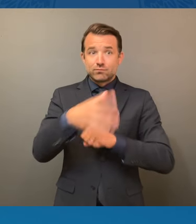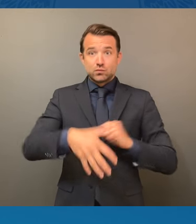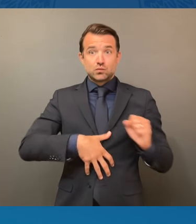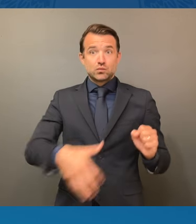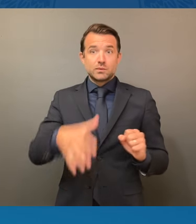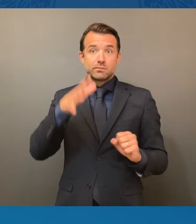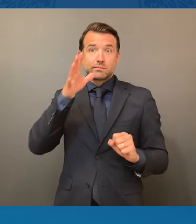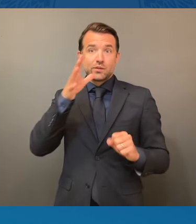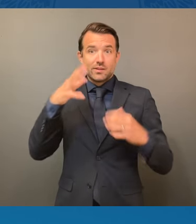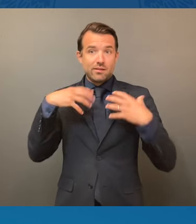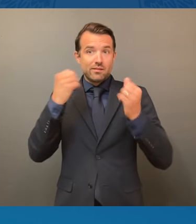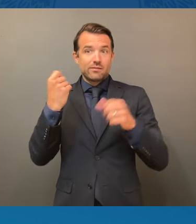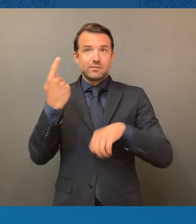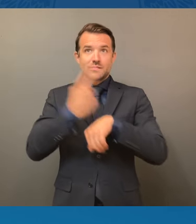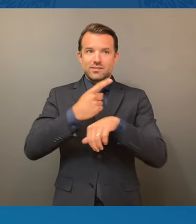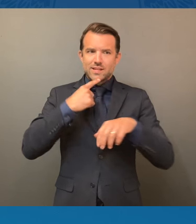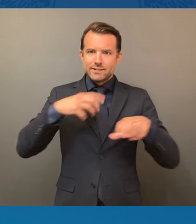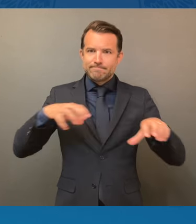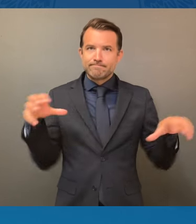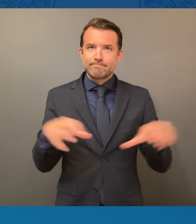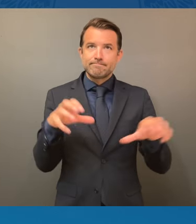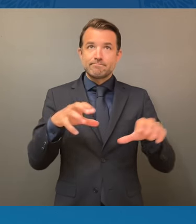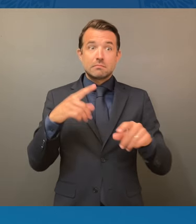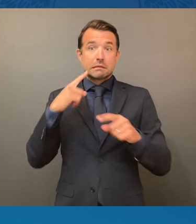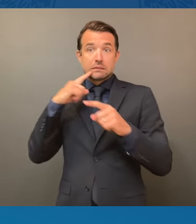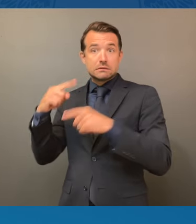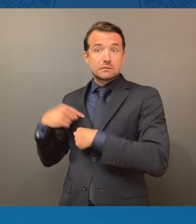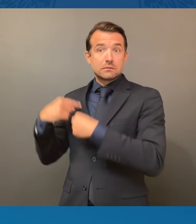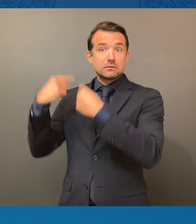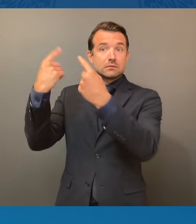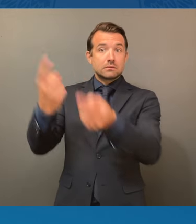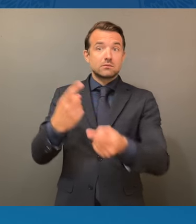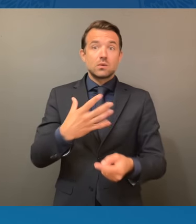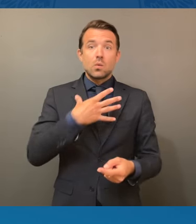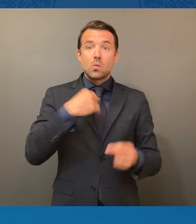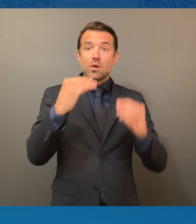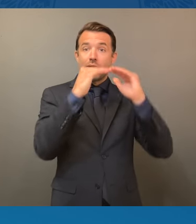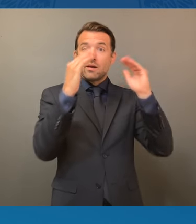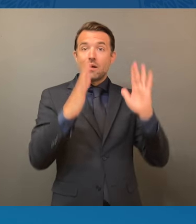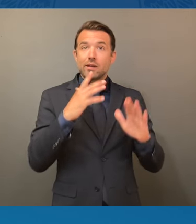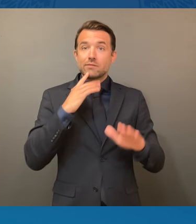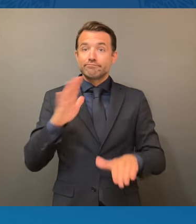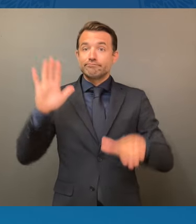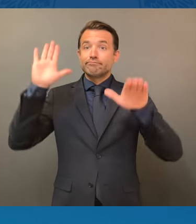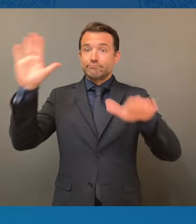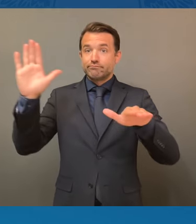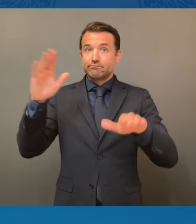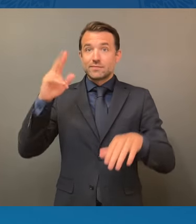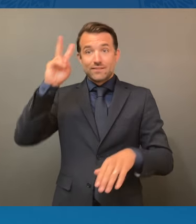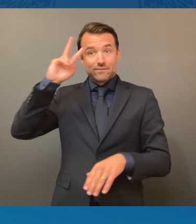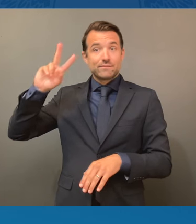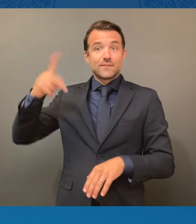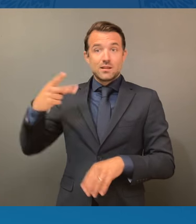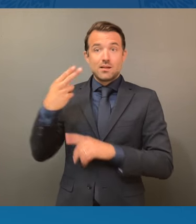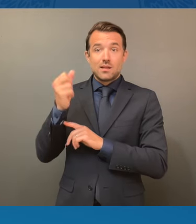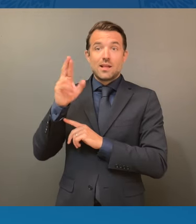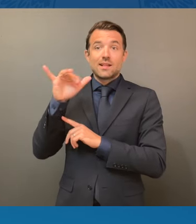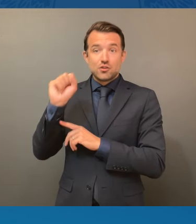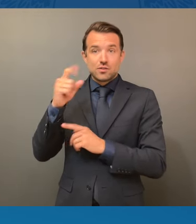Since she was sworn into office, Vice President Harris has proven exactly why